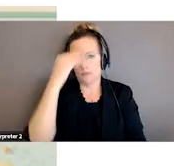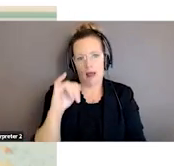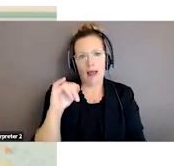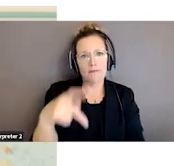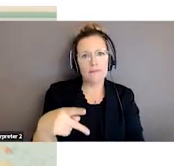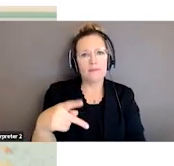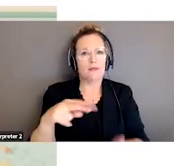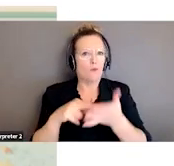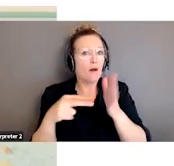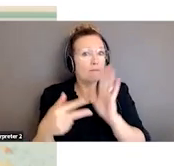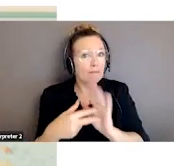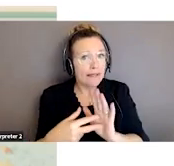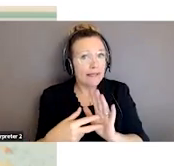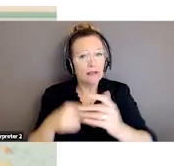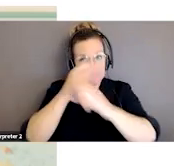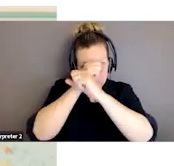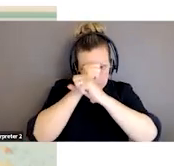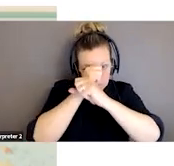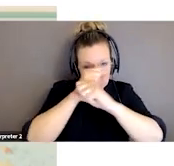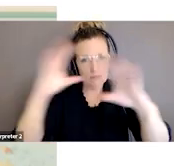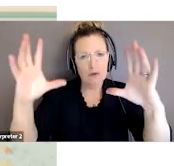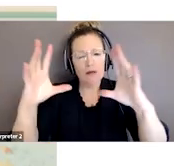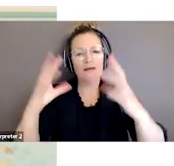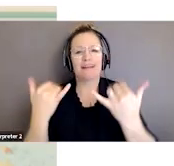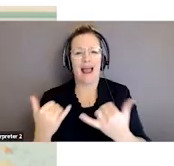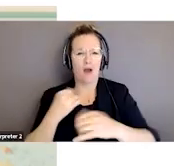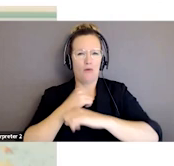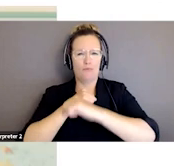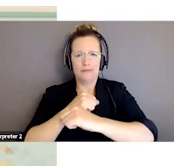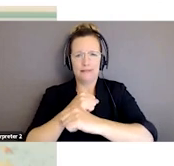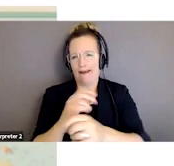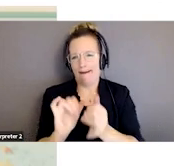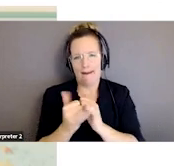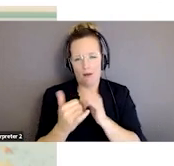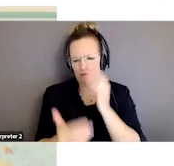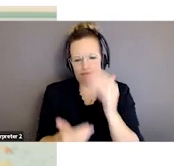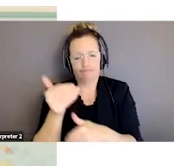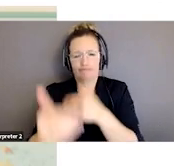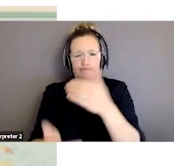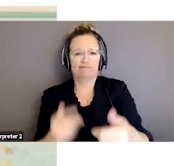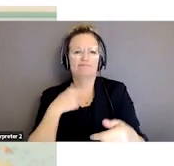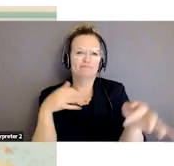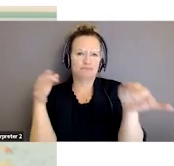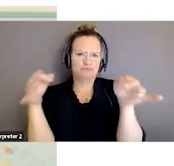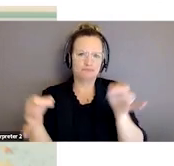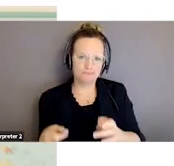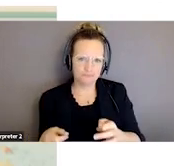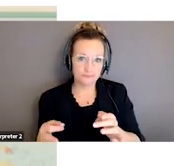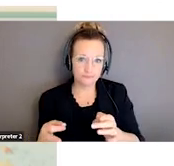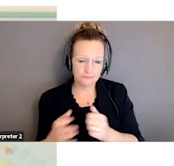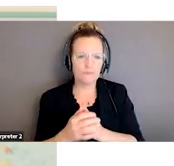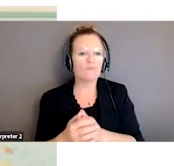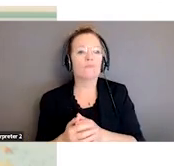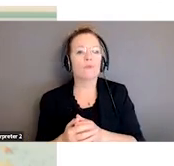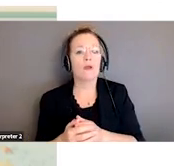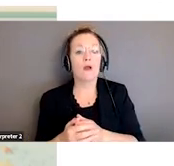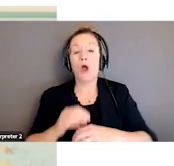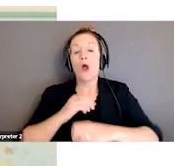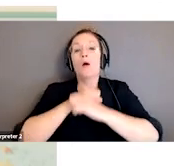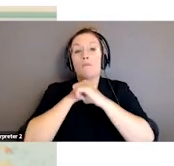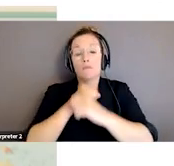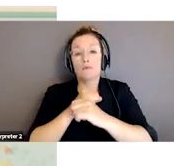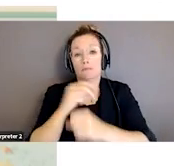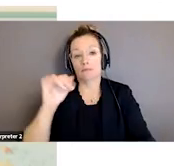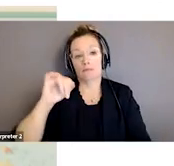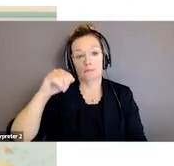it? Typically, a filing strategy and the process for protecting your IP will differ based on the type